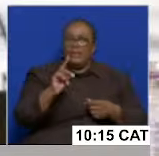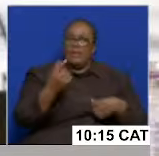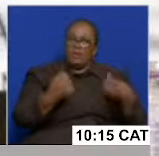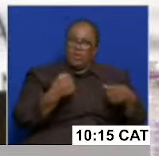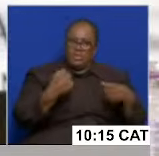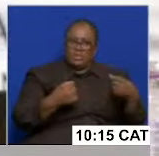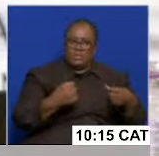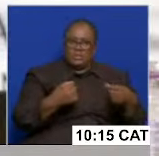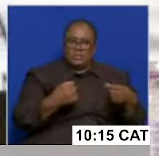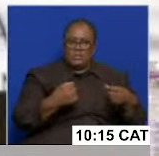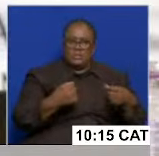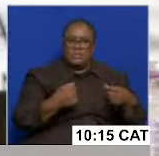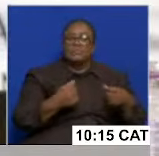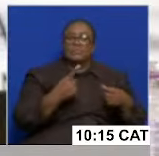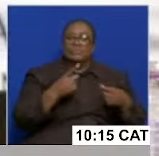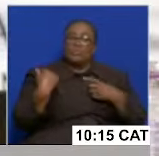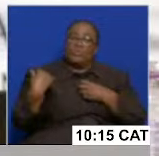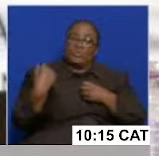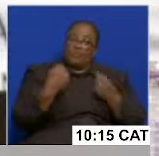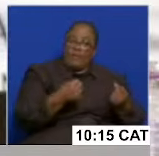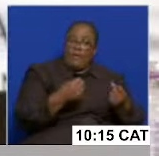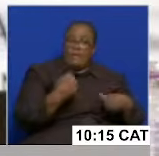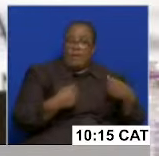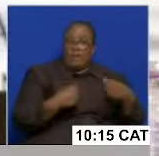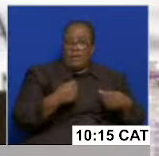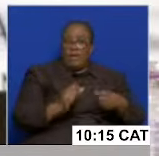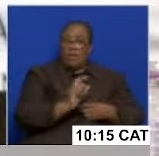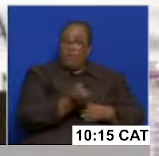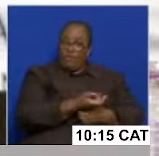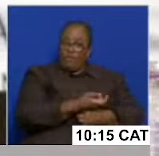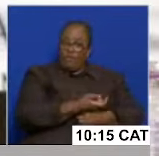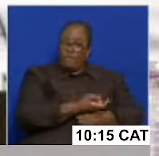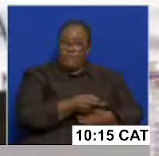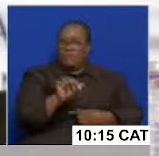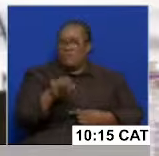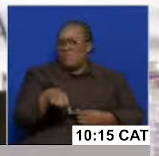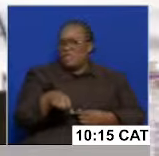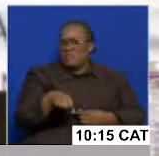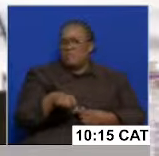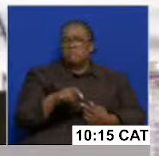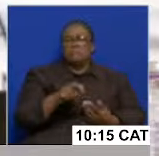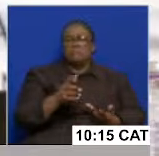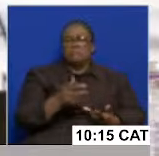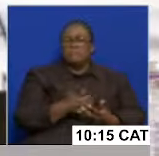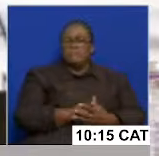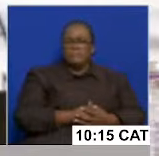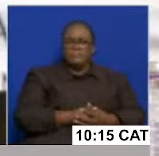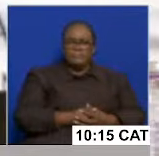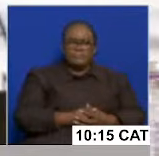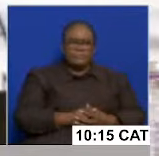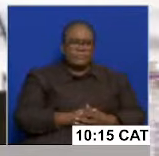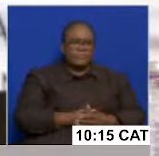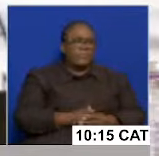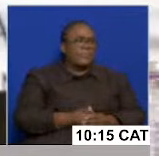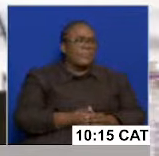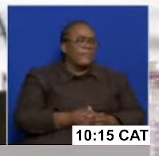right? Or did I? Yeah, yes. What kind? Do you recall the model or